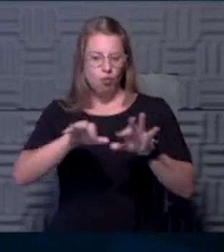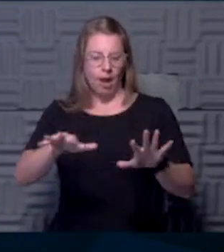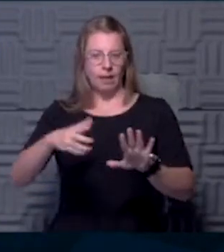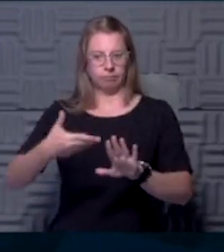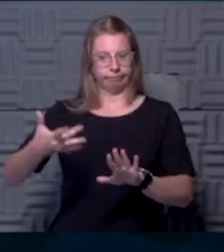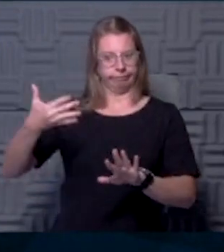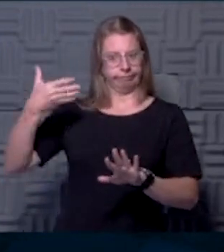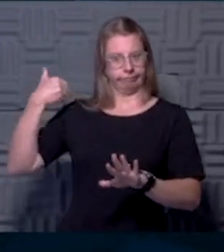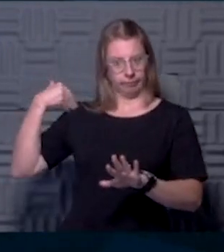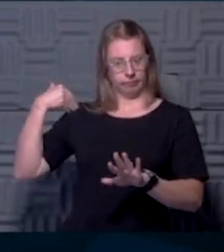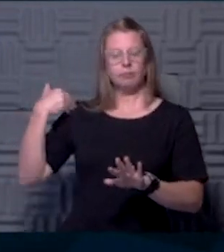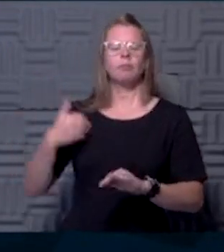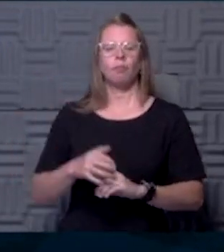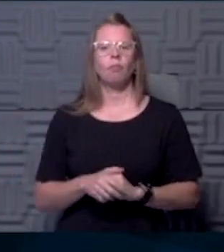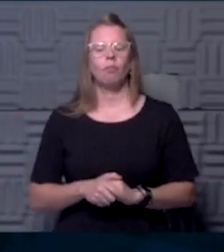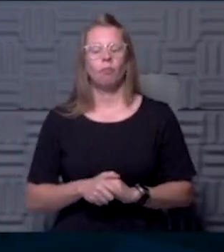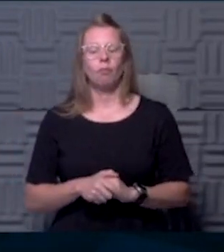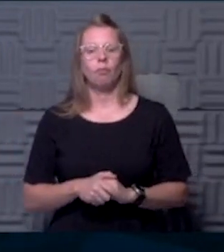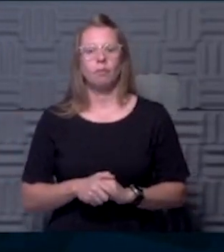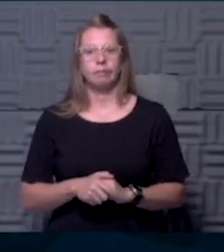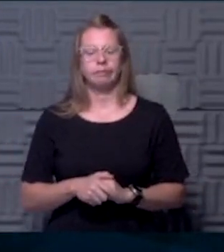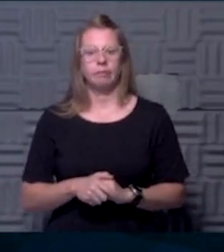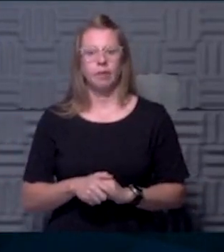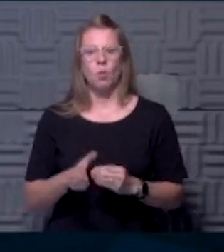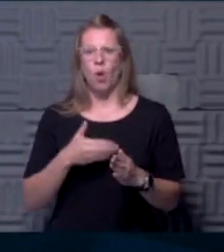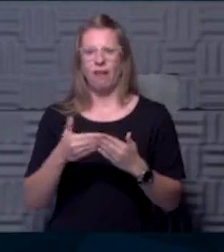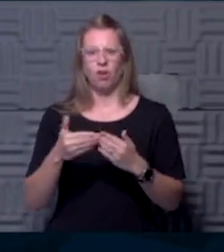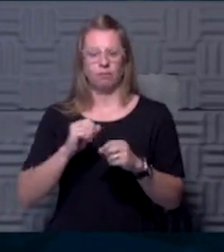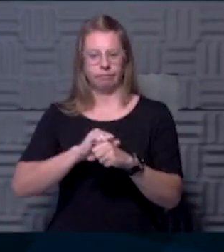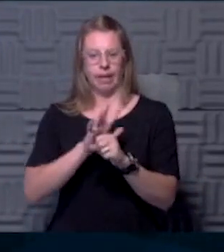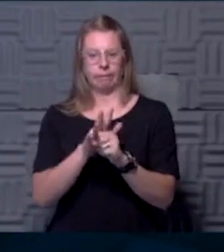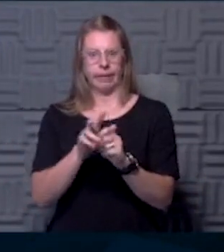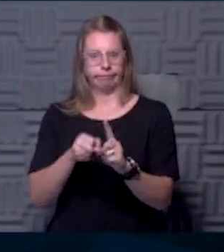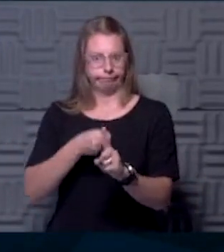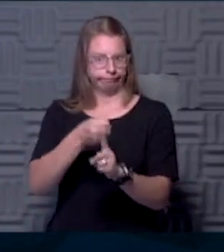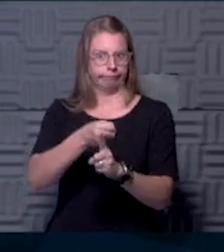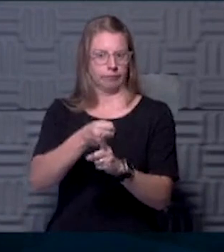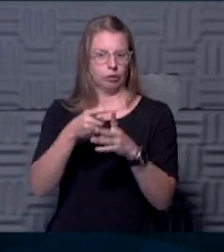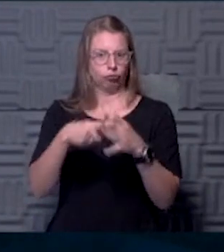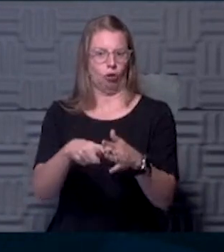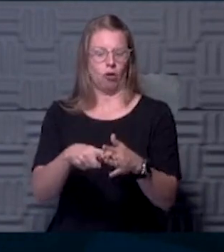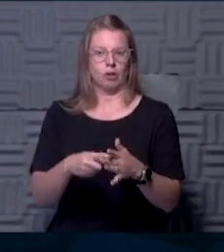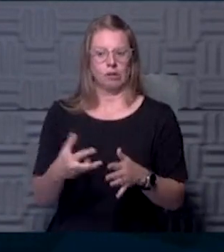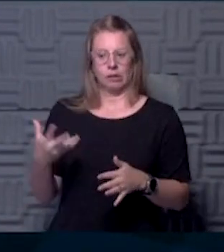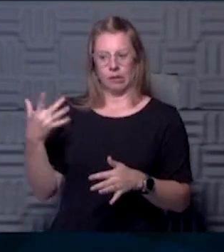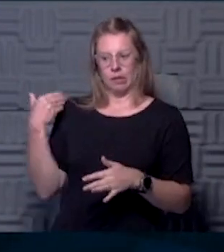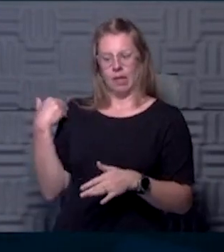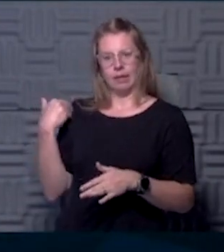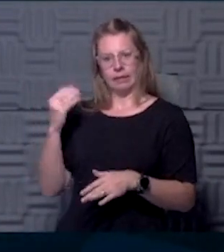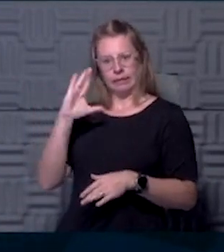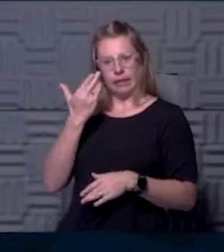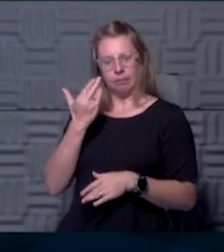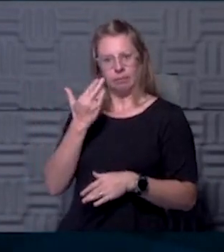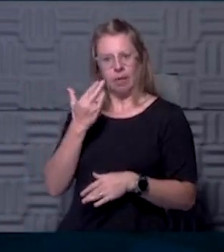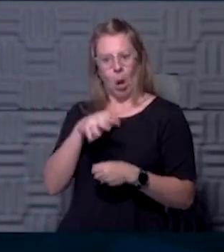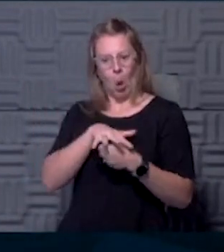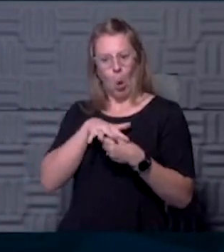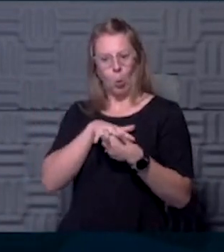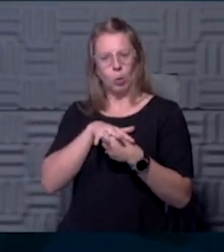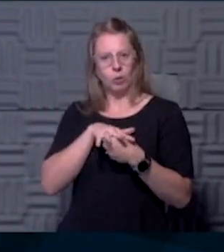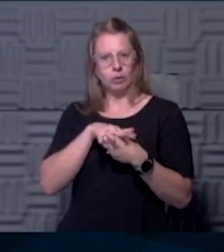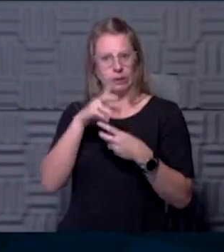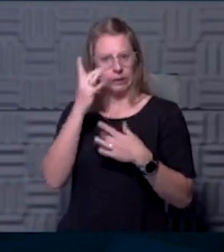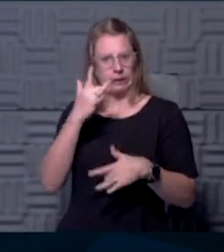earlier on in the pandemic. I think also part of that is early on this appeared to be a very, very local